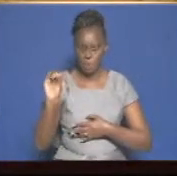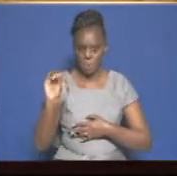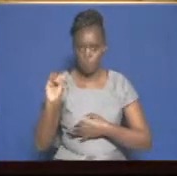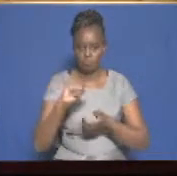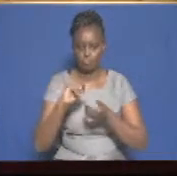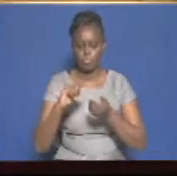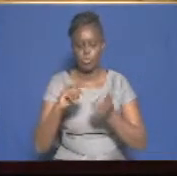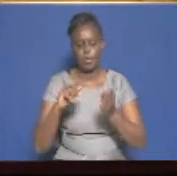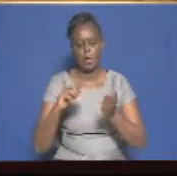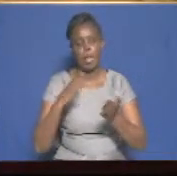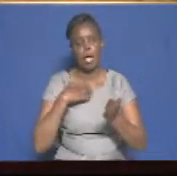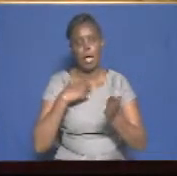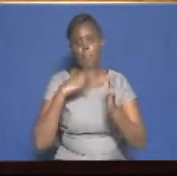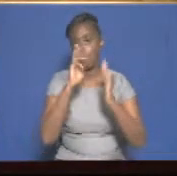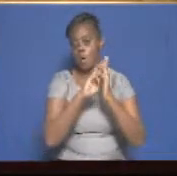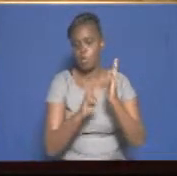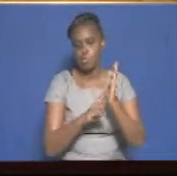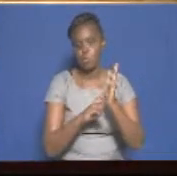orders.